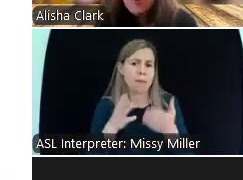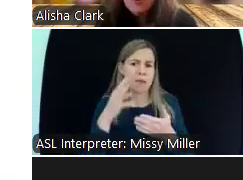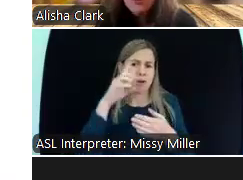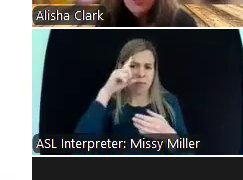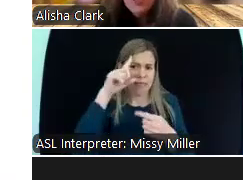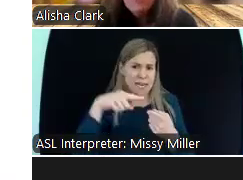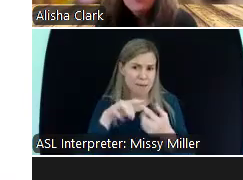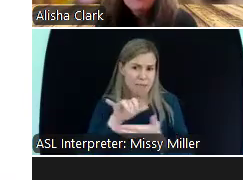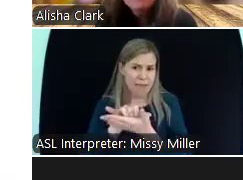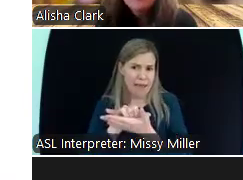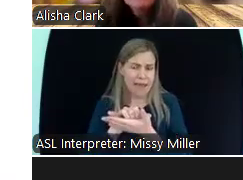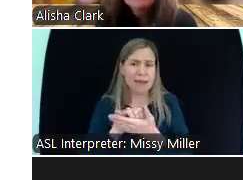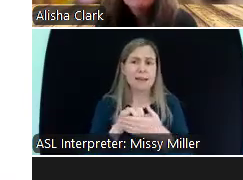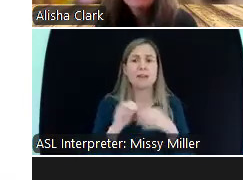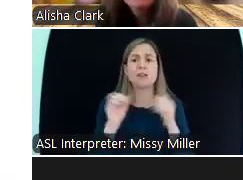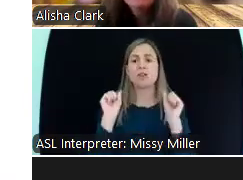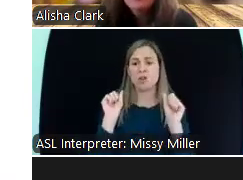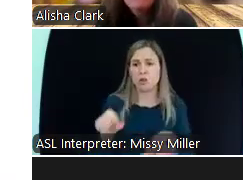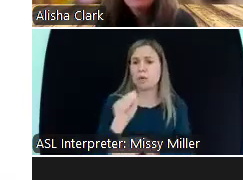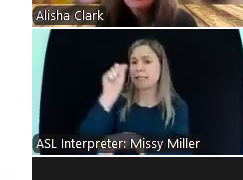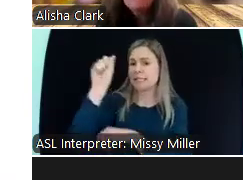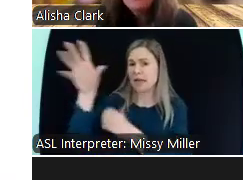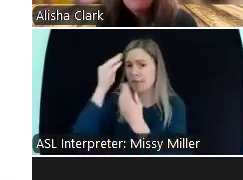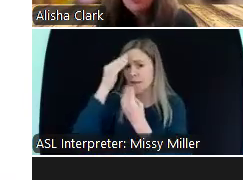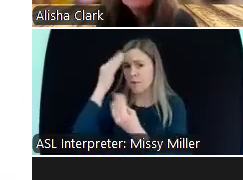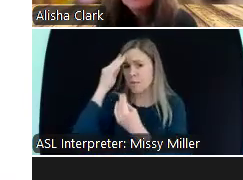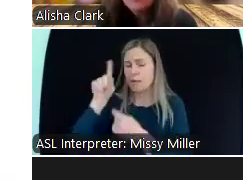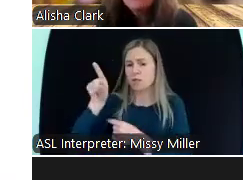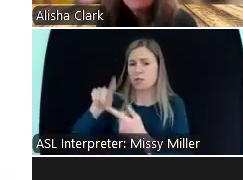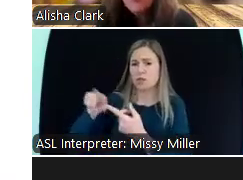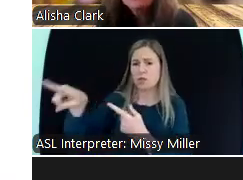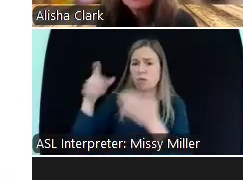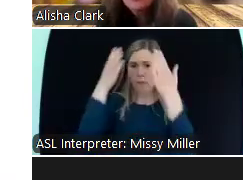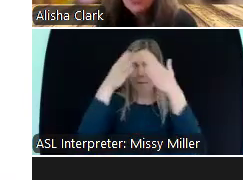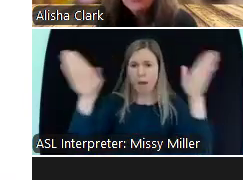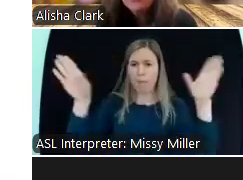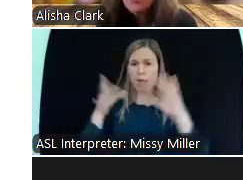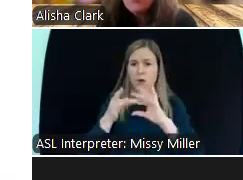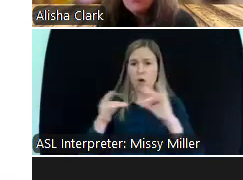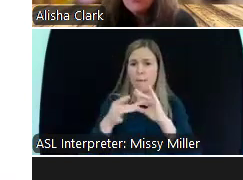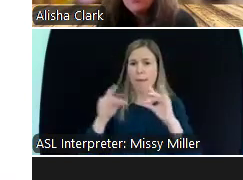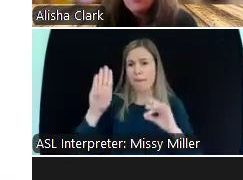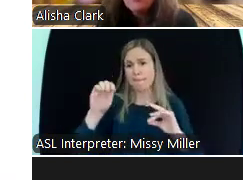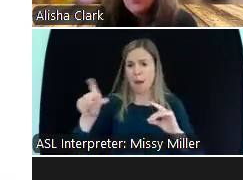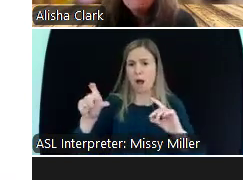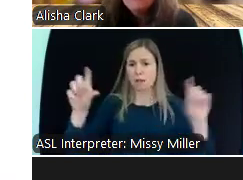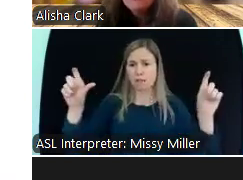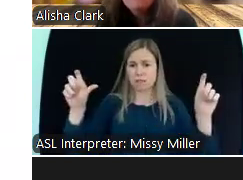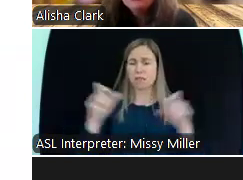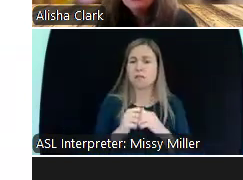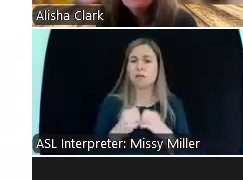you are, you can send that information to our public comment box. We are actually working on